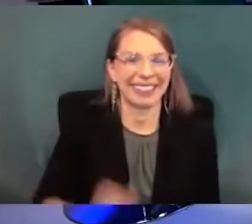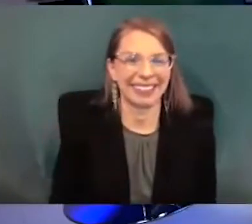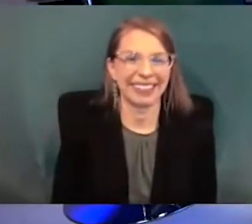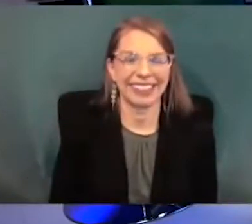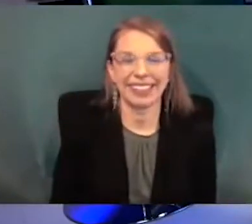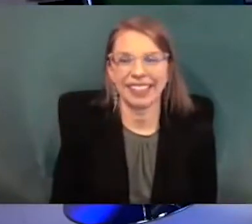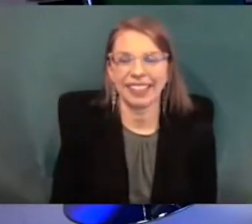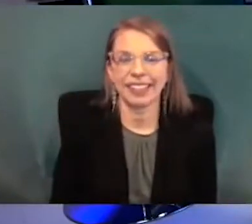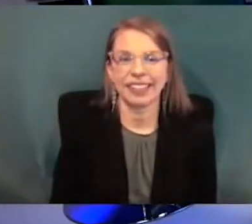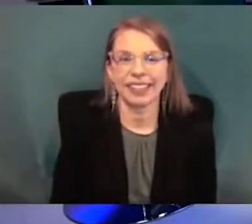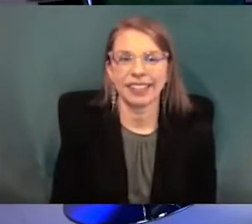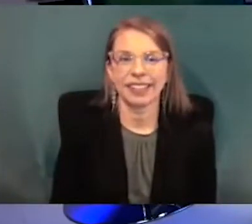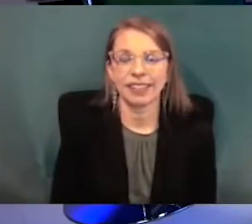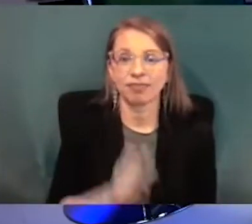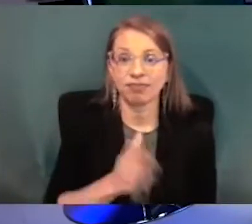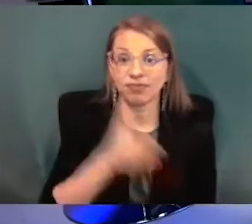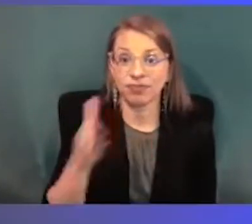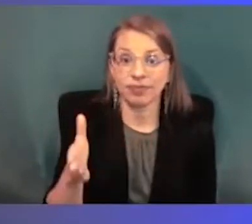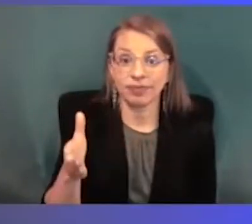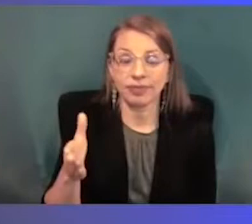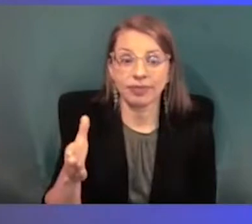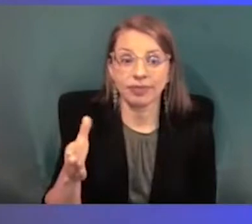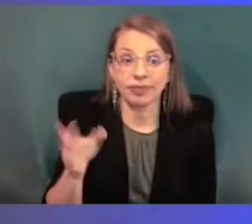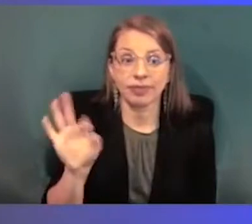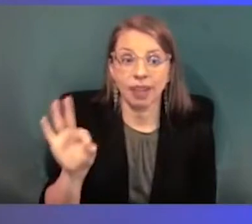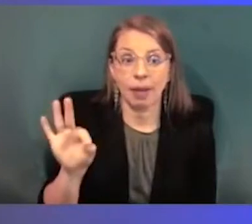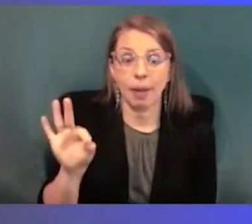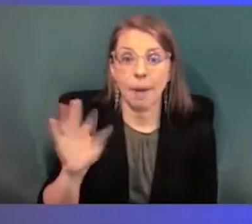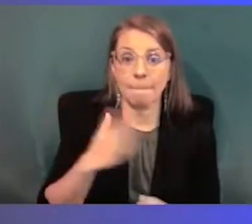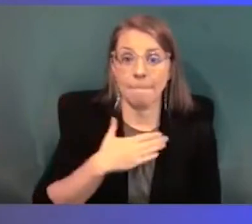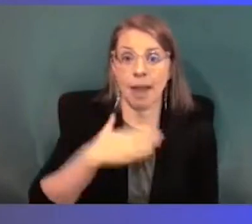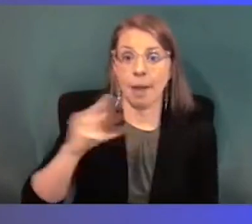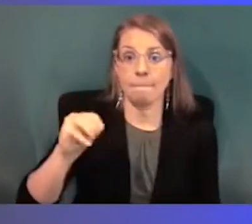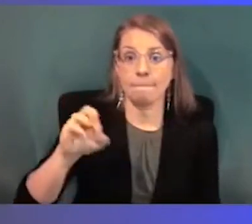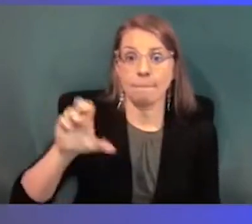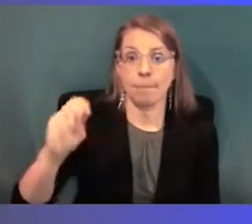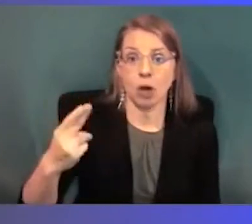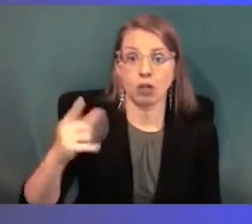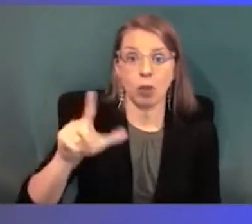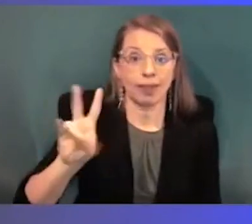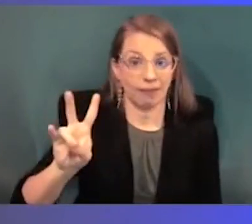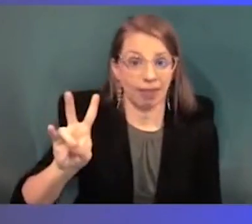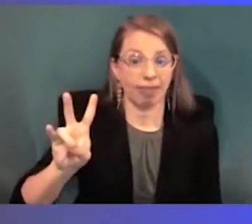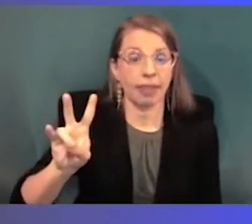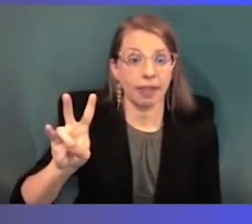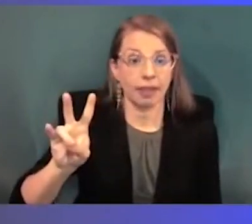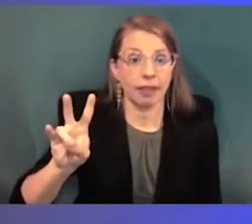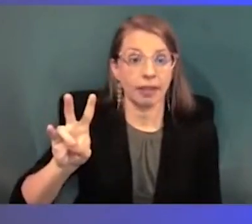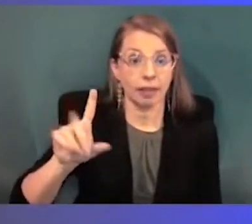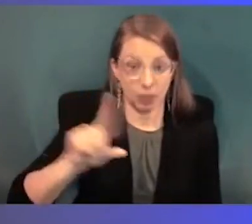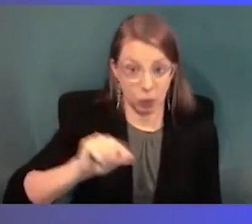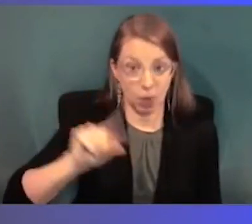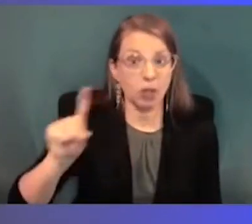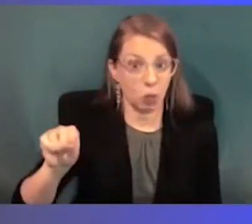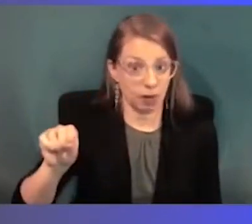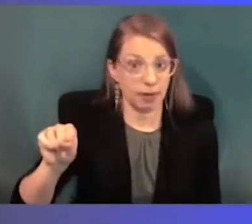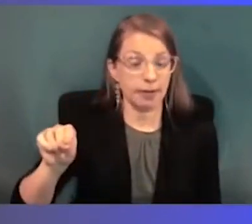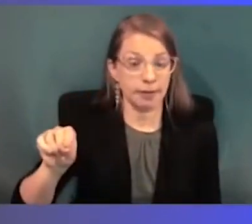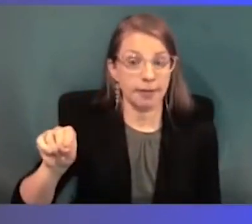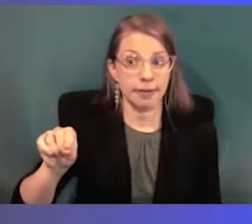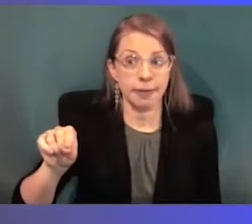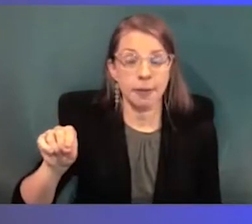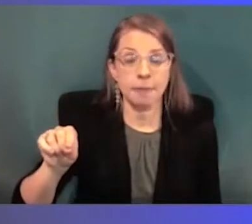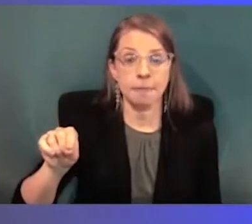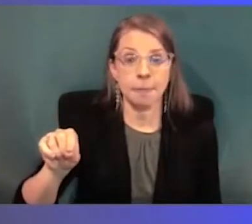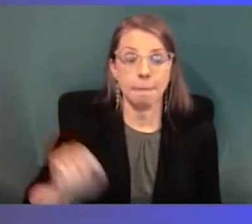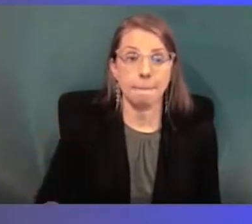Chaplain. Mine was March the 27th of 2020. And